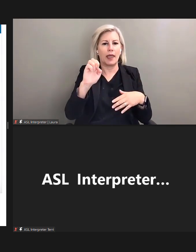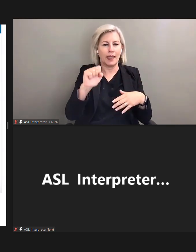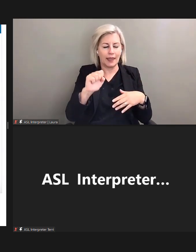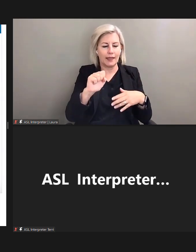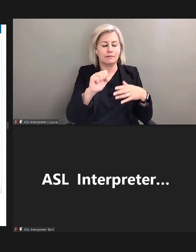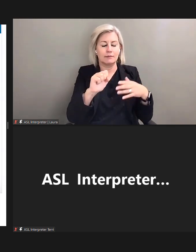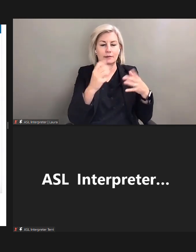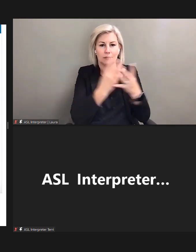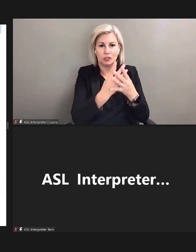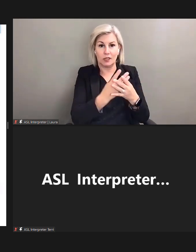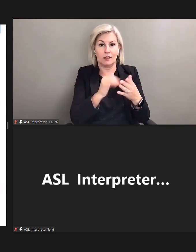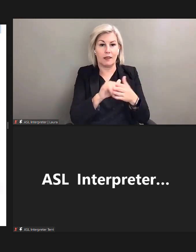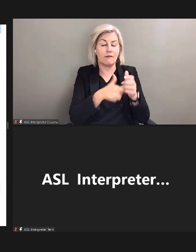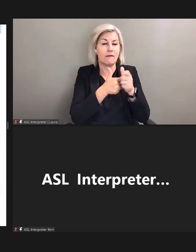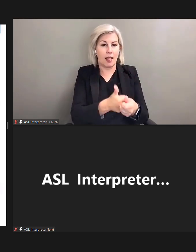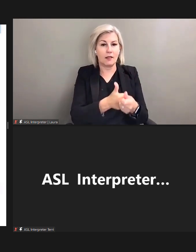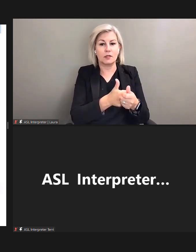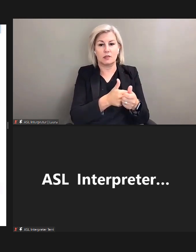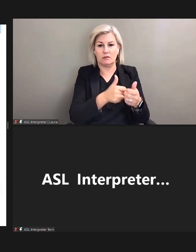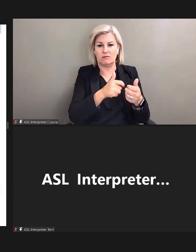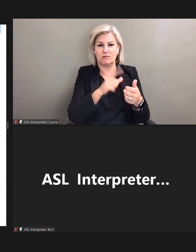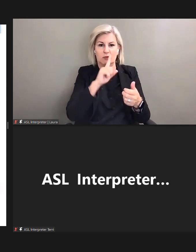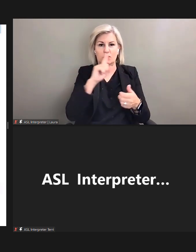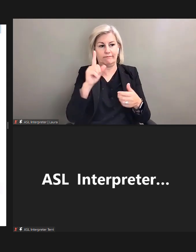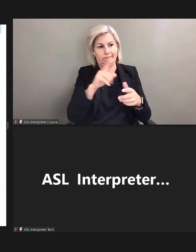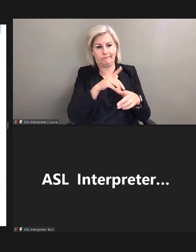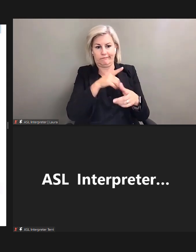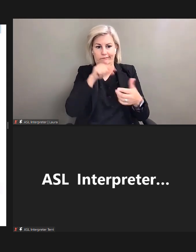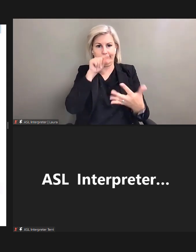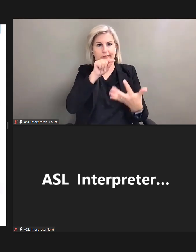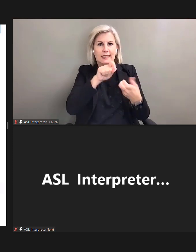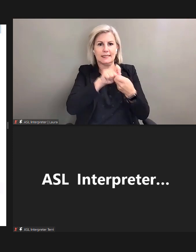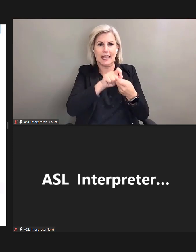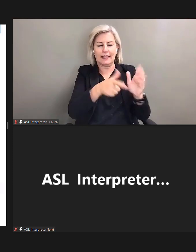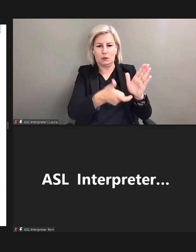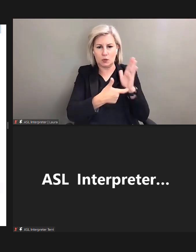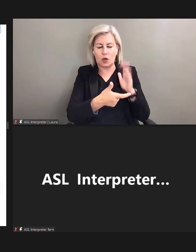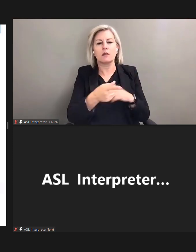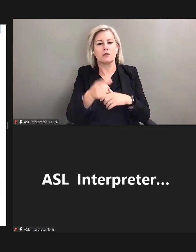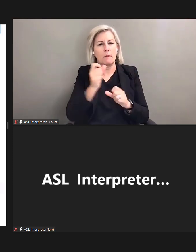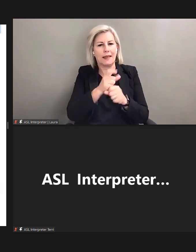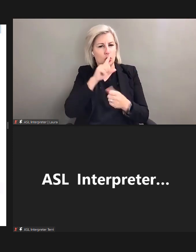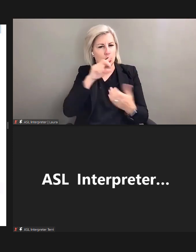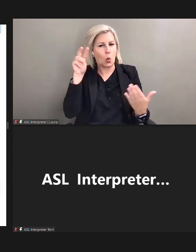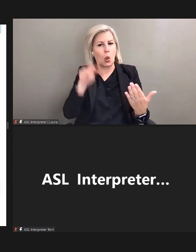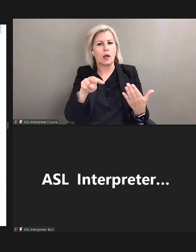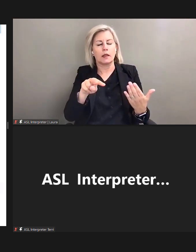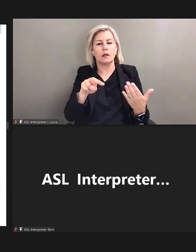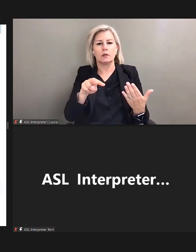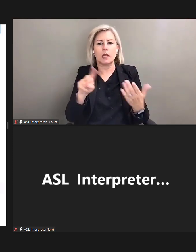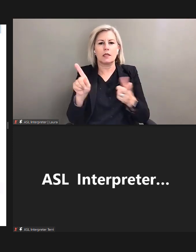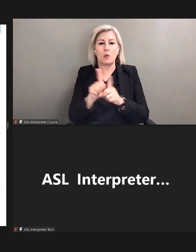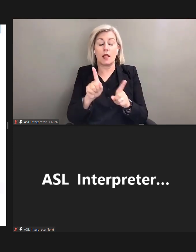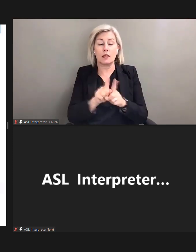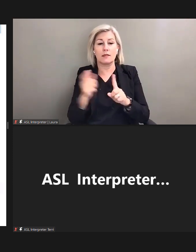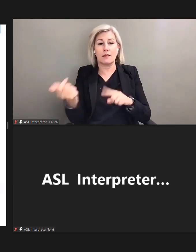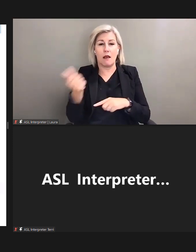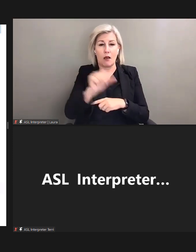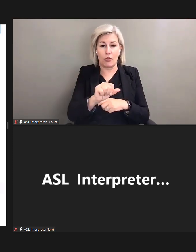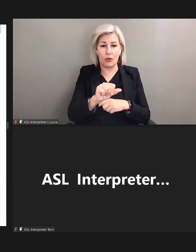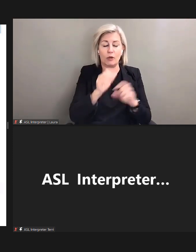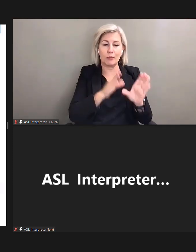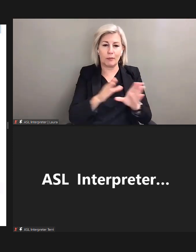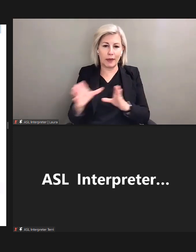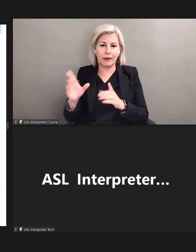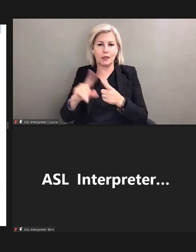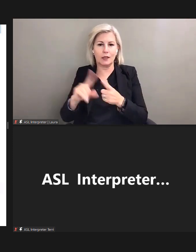that follows the protocol directly. So be sure to take a look at those, as well as the other preparing